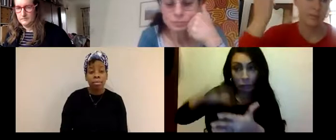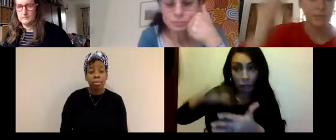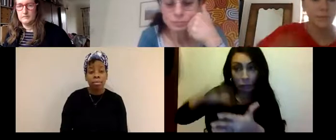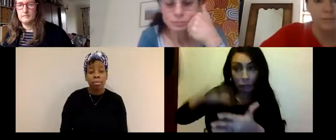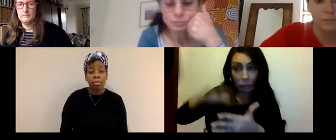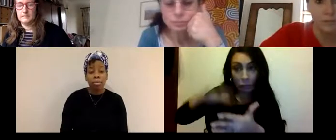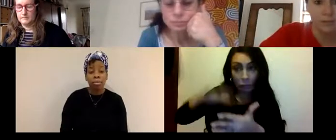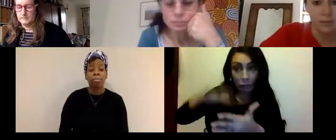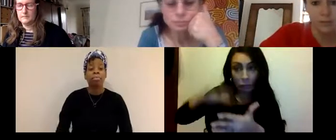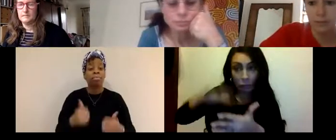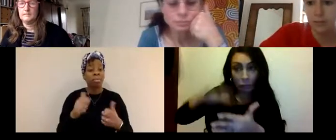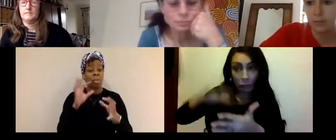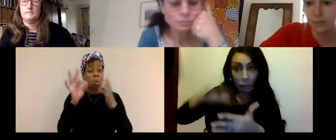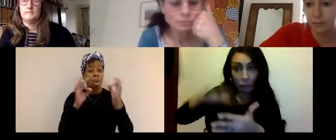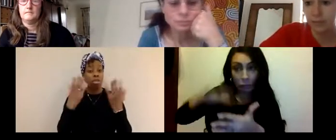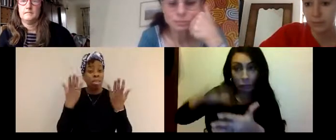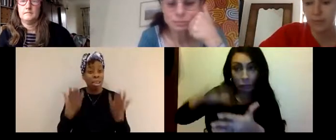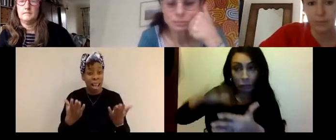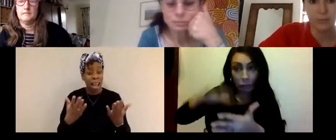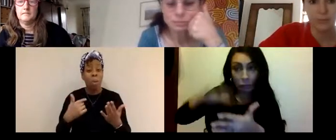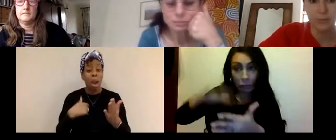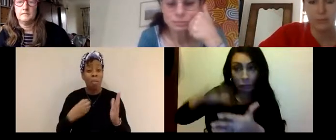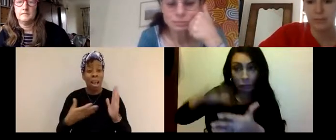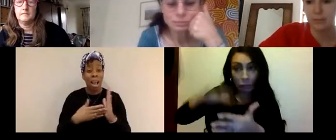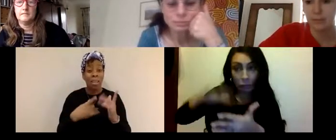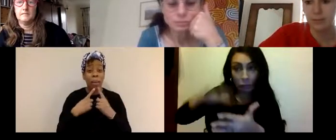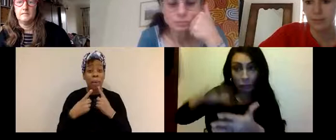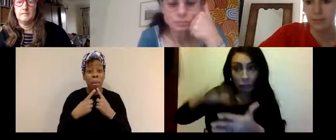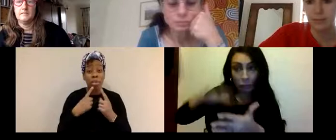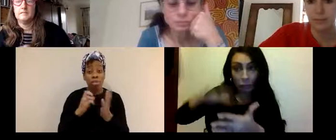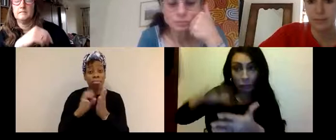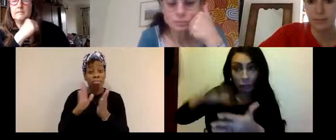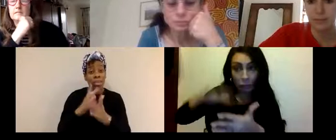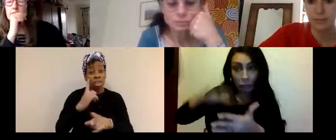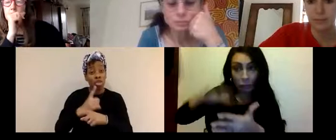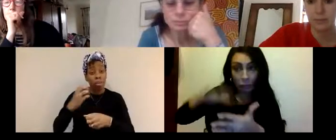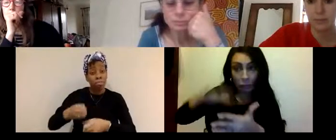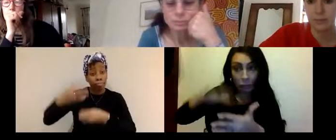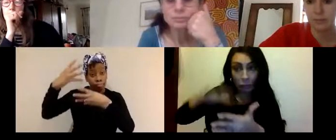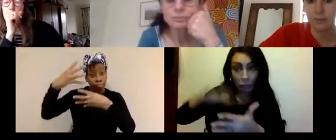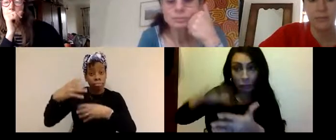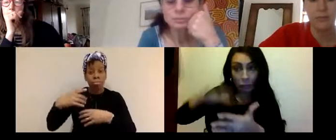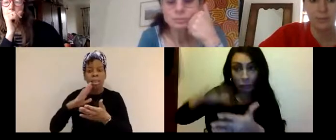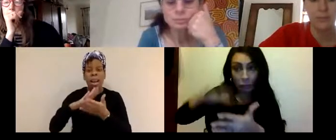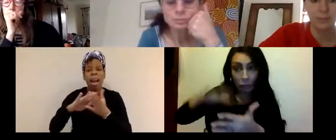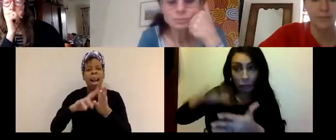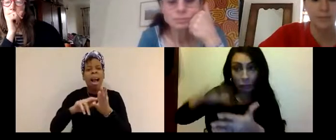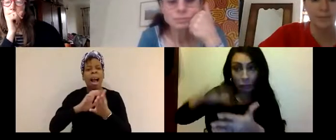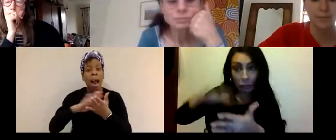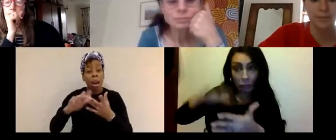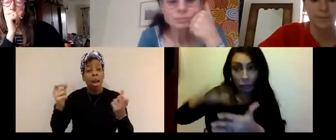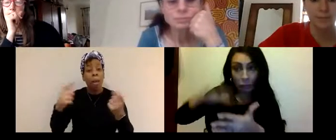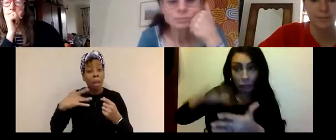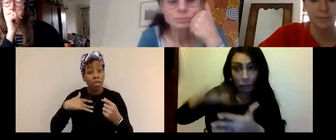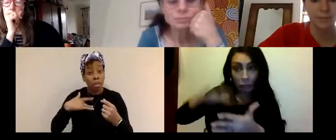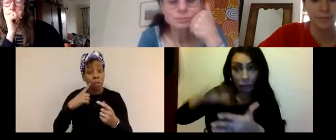I've added in the information I said I would add to the chat. So it's just got Hannah's email address if you want to book